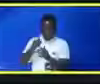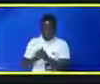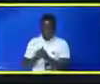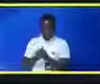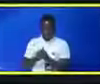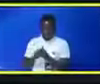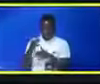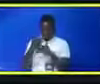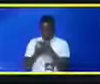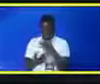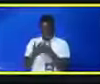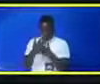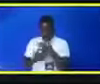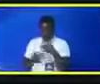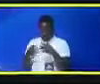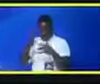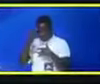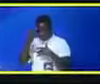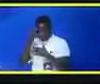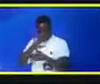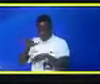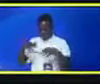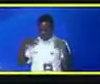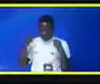Blood conditions, be healed.